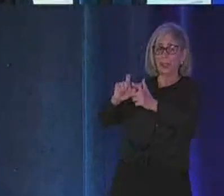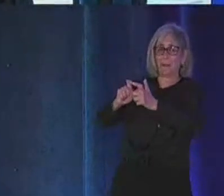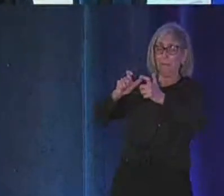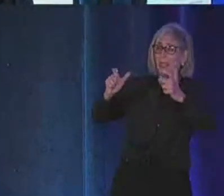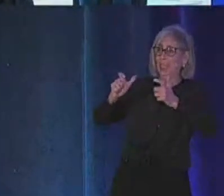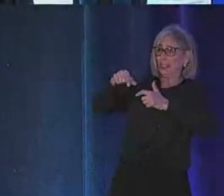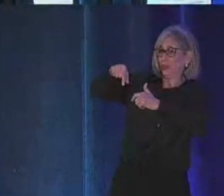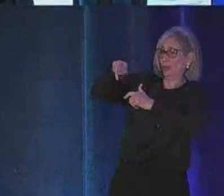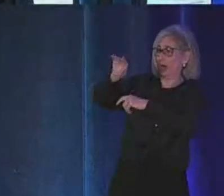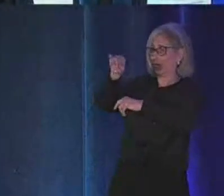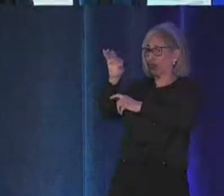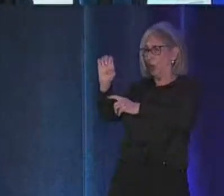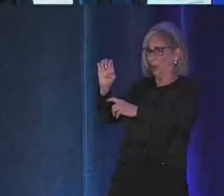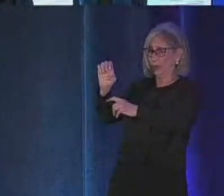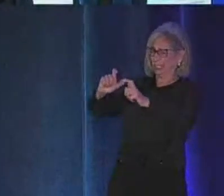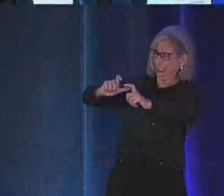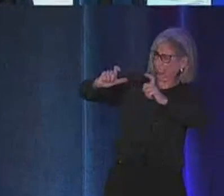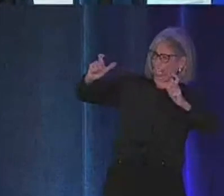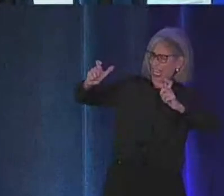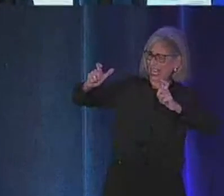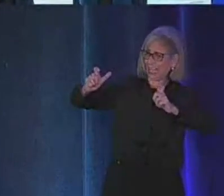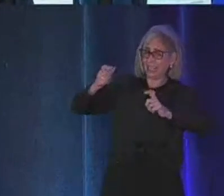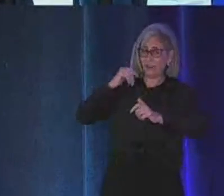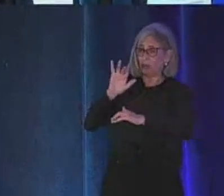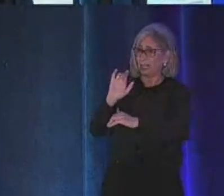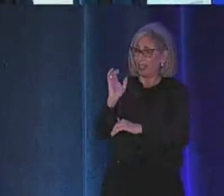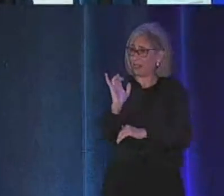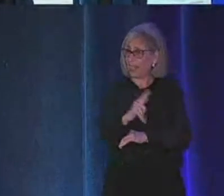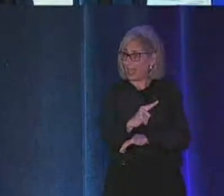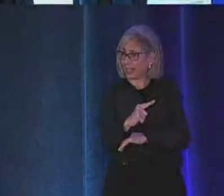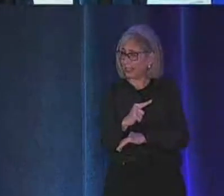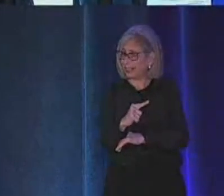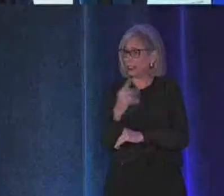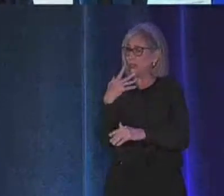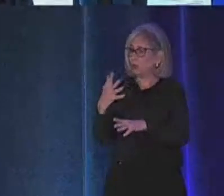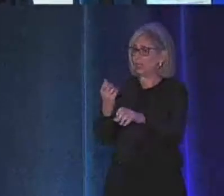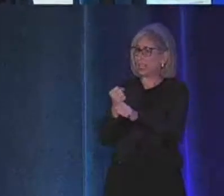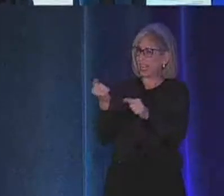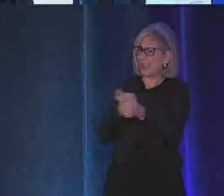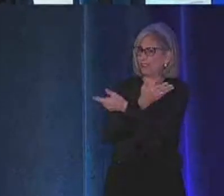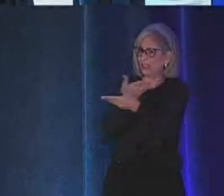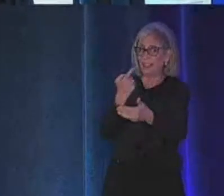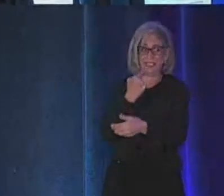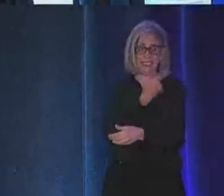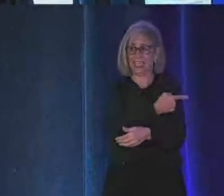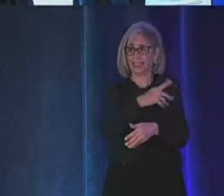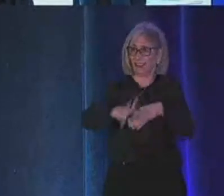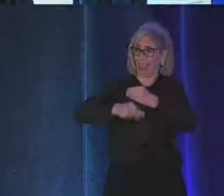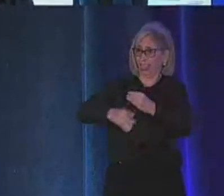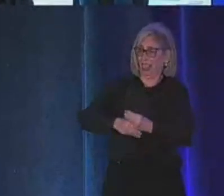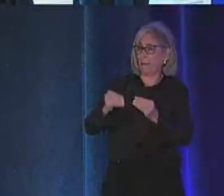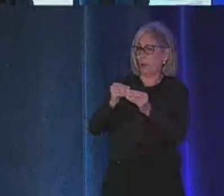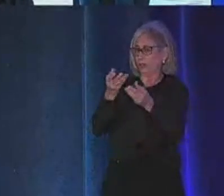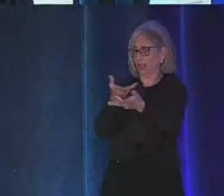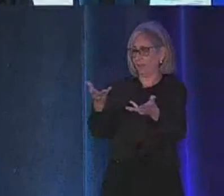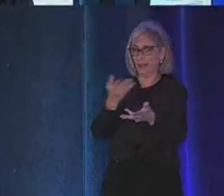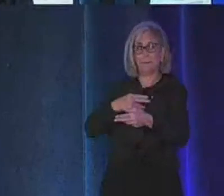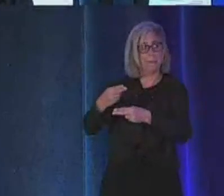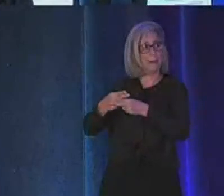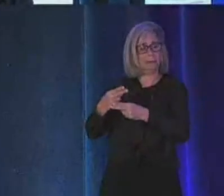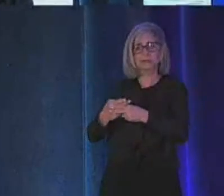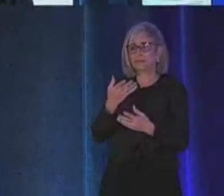QR code, and if you click on it, you'll just get everything that he said and then more. My name is